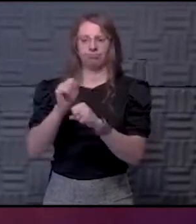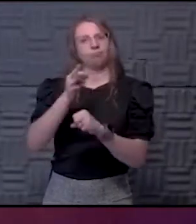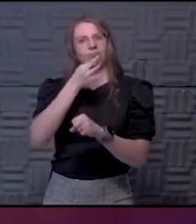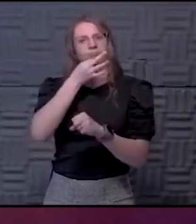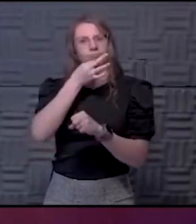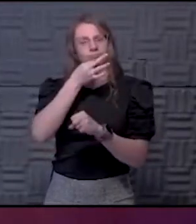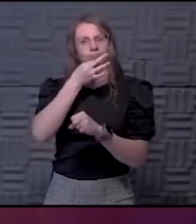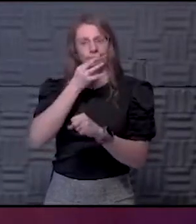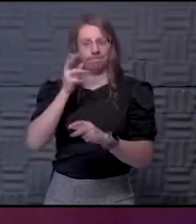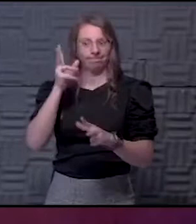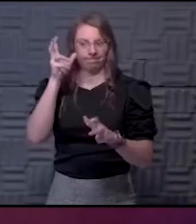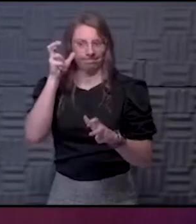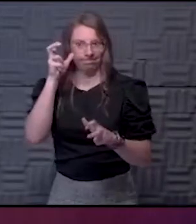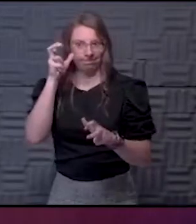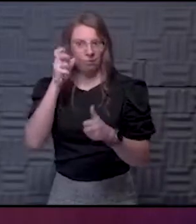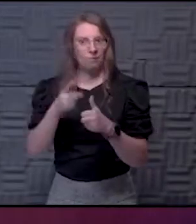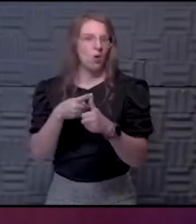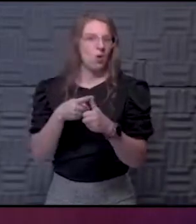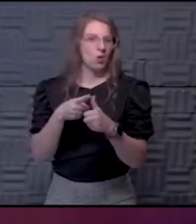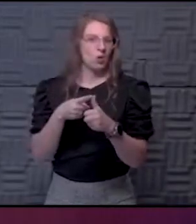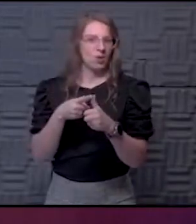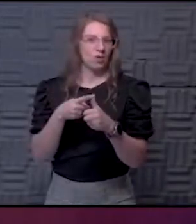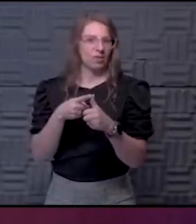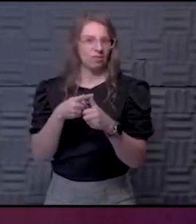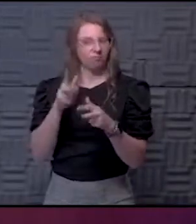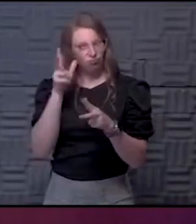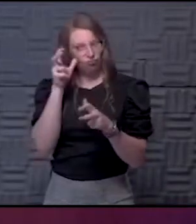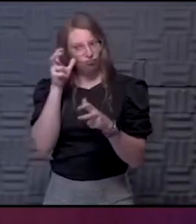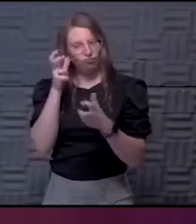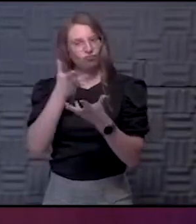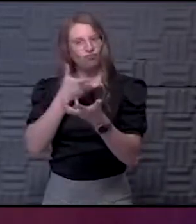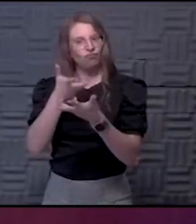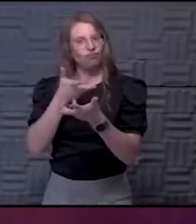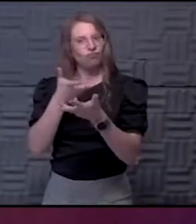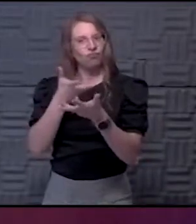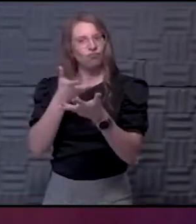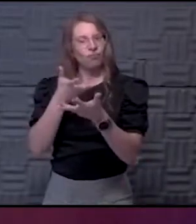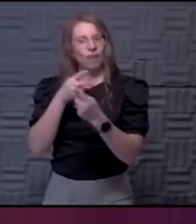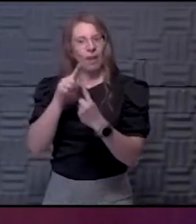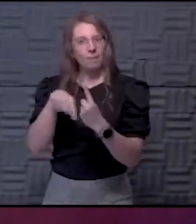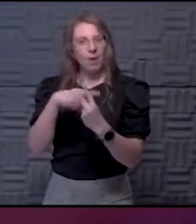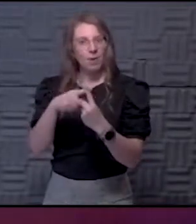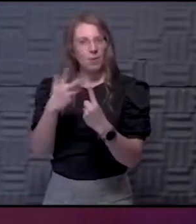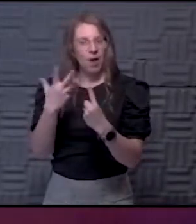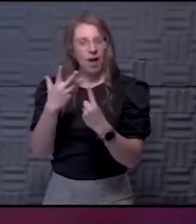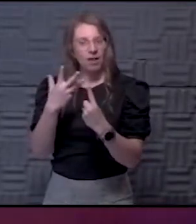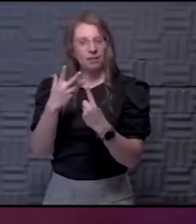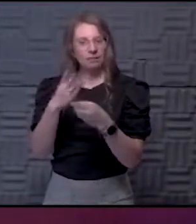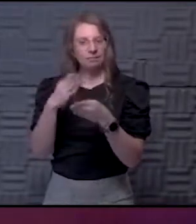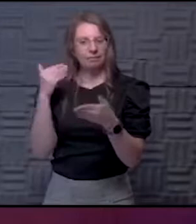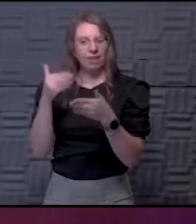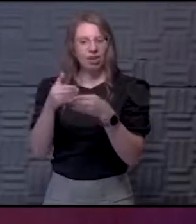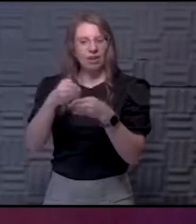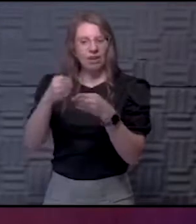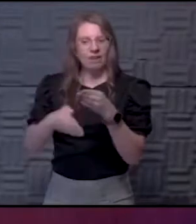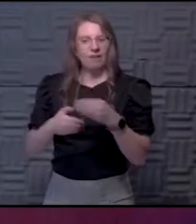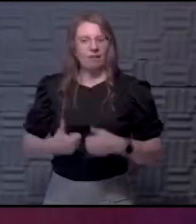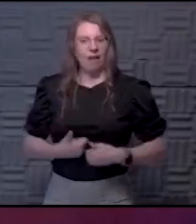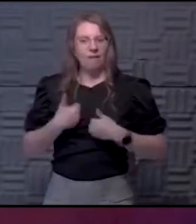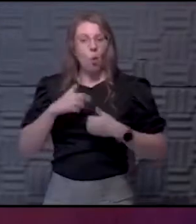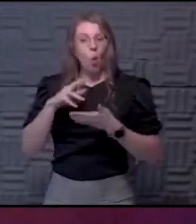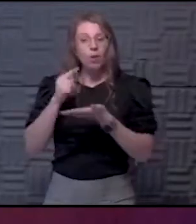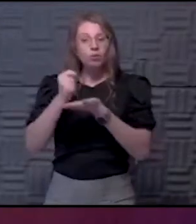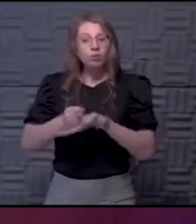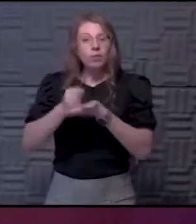experts in listening first, to have conversations around end of life or